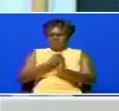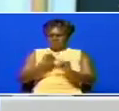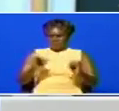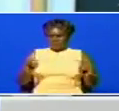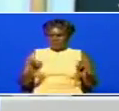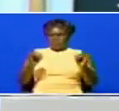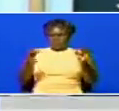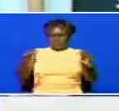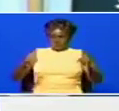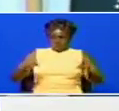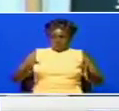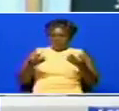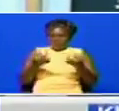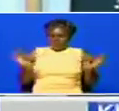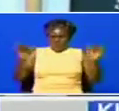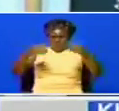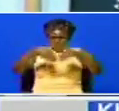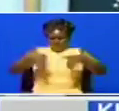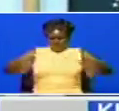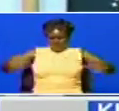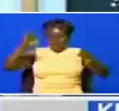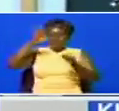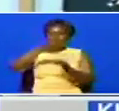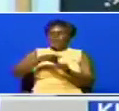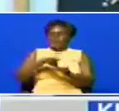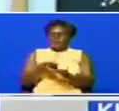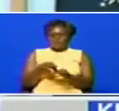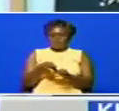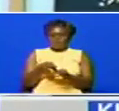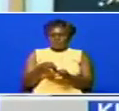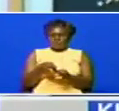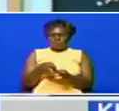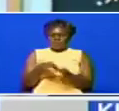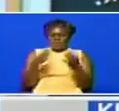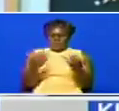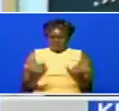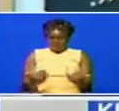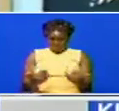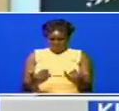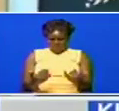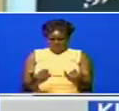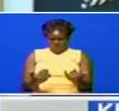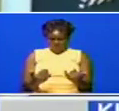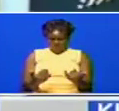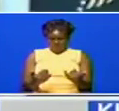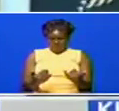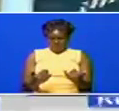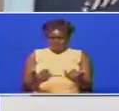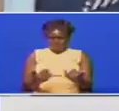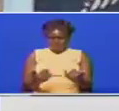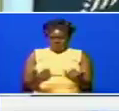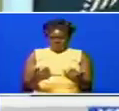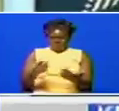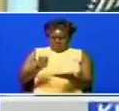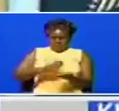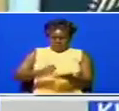accountable, free, and fair election. Now, I'd just comment that I was serving as Secretary of State